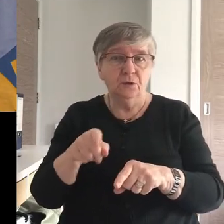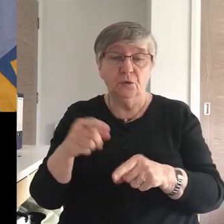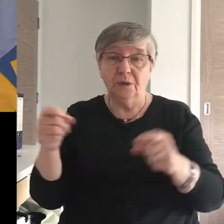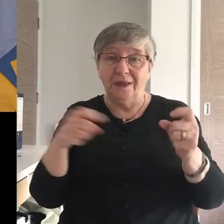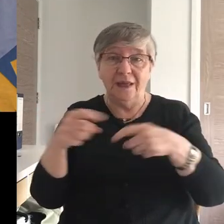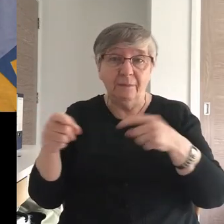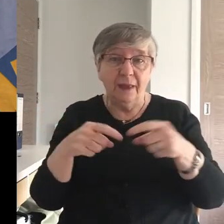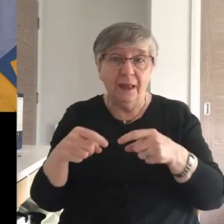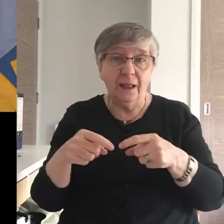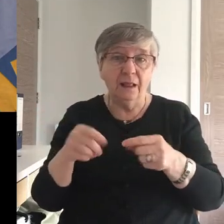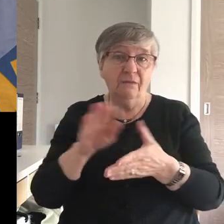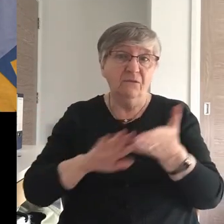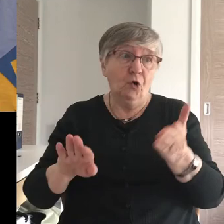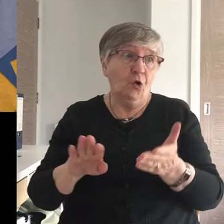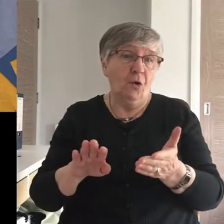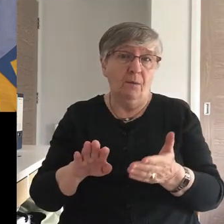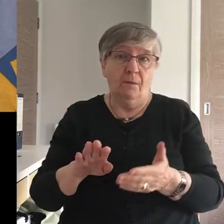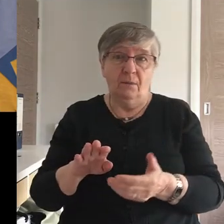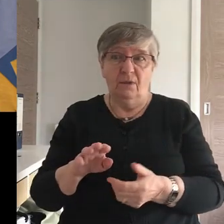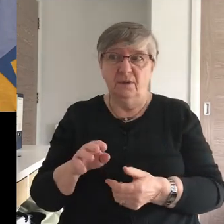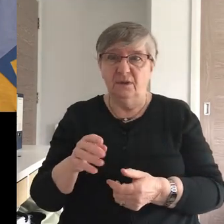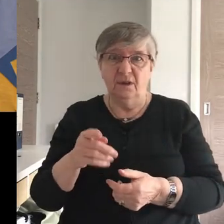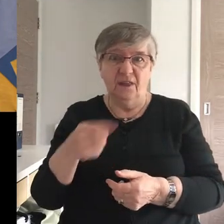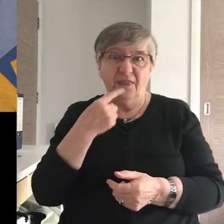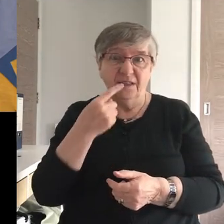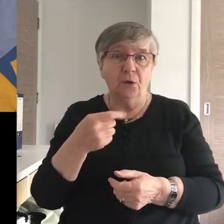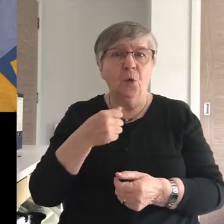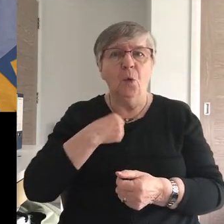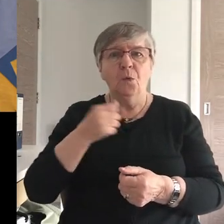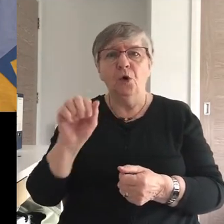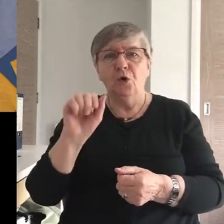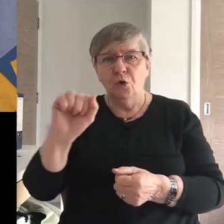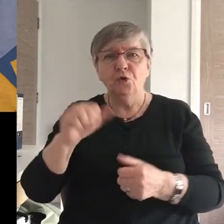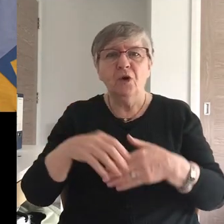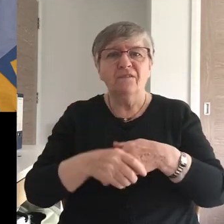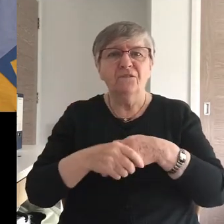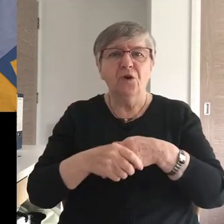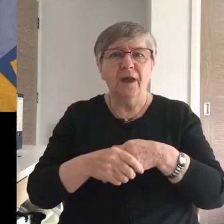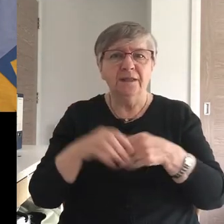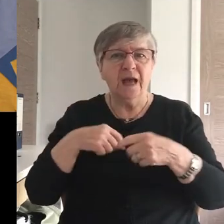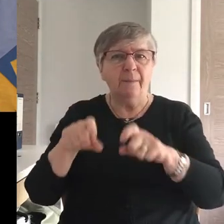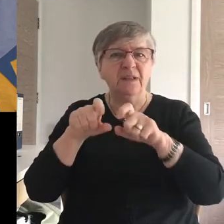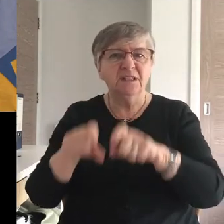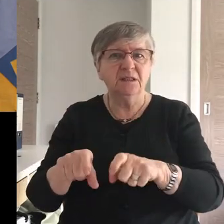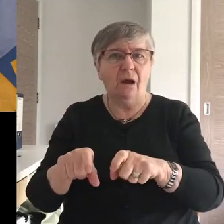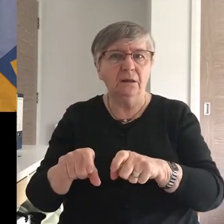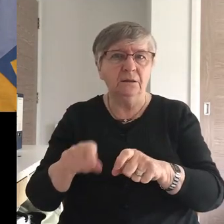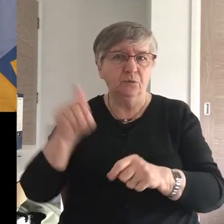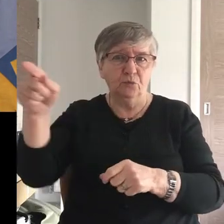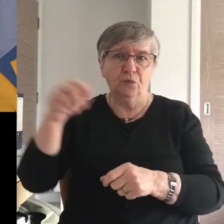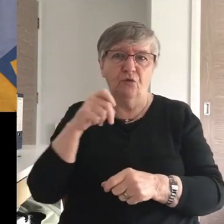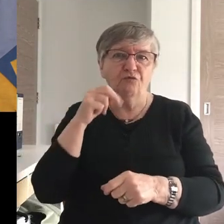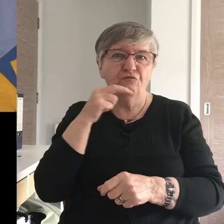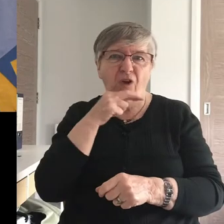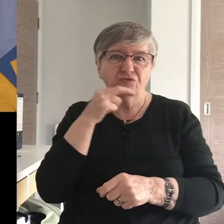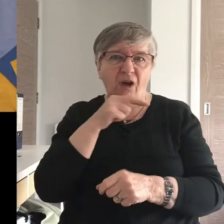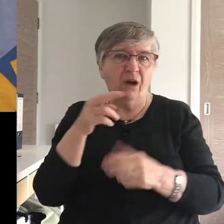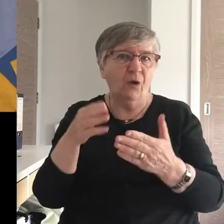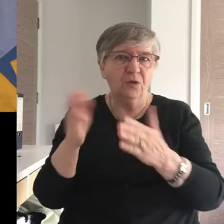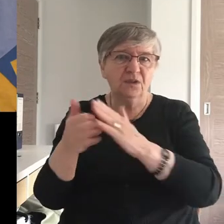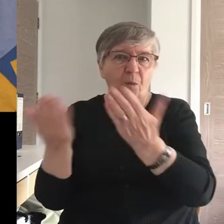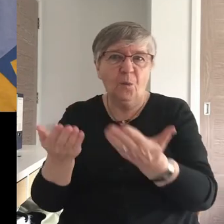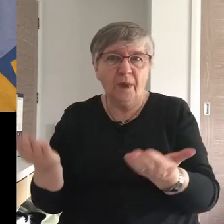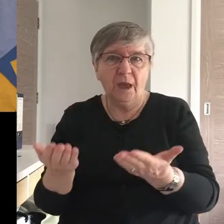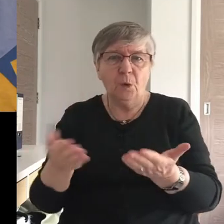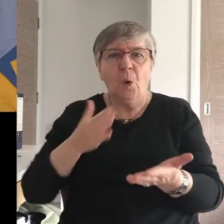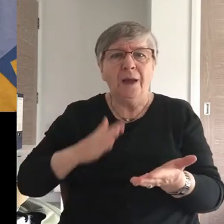emails maybe from supposedly from a friend who was stuck in Kazakhstan or somewhere in desperate